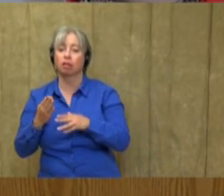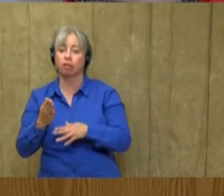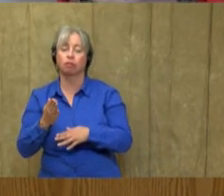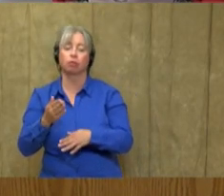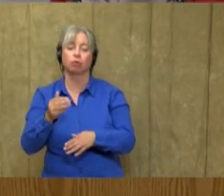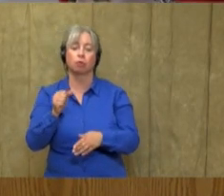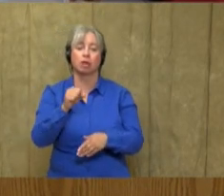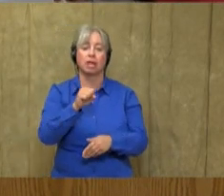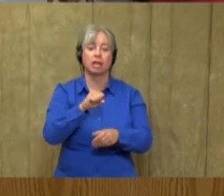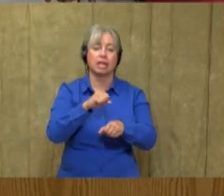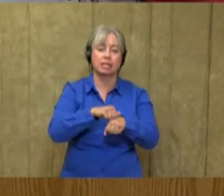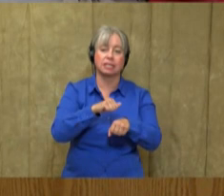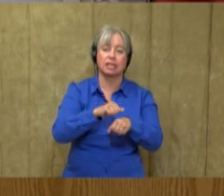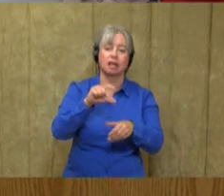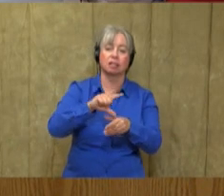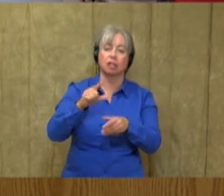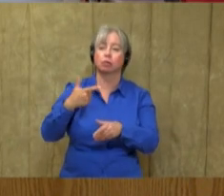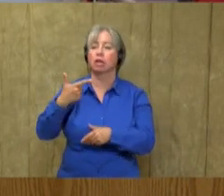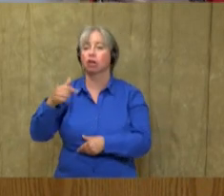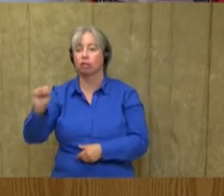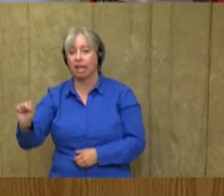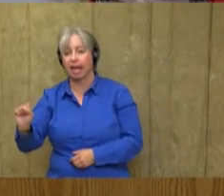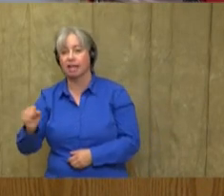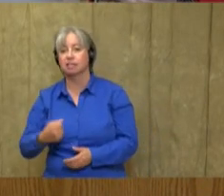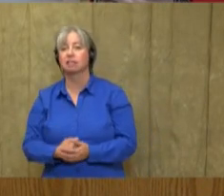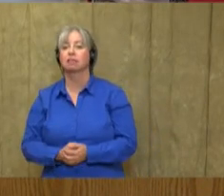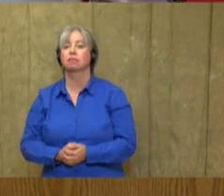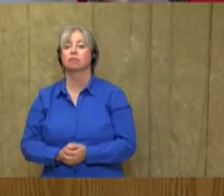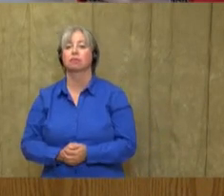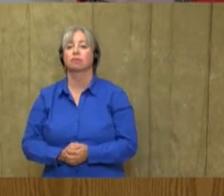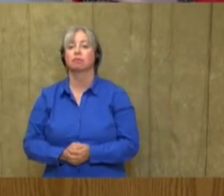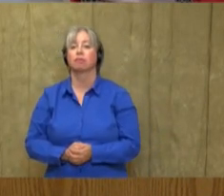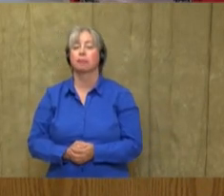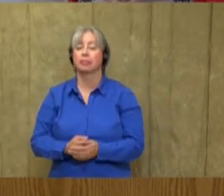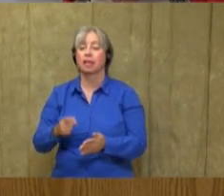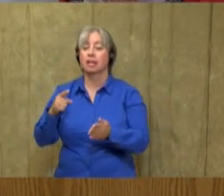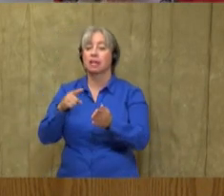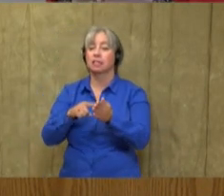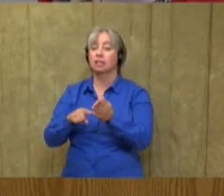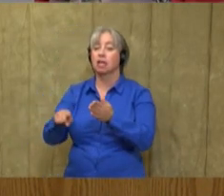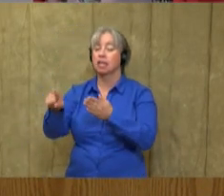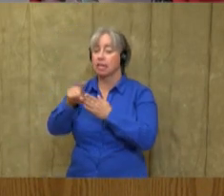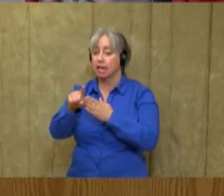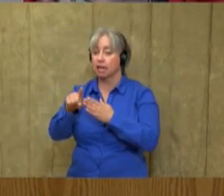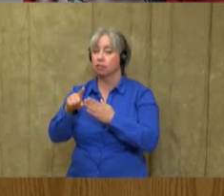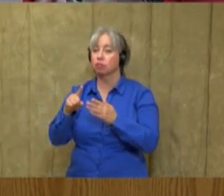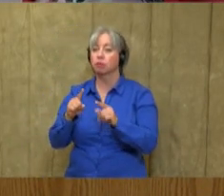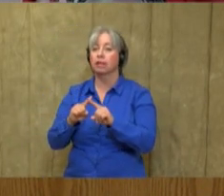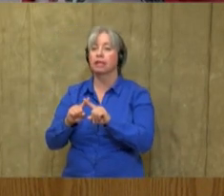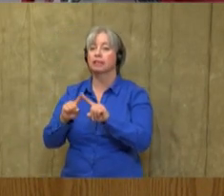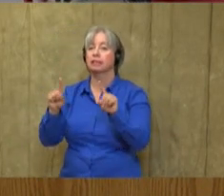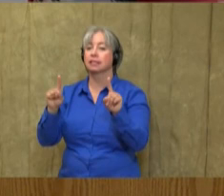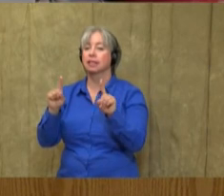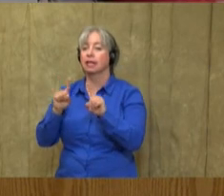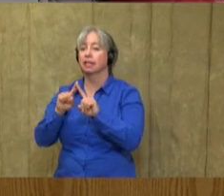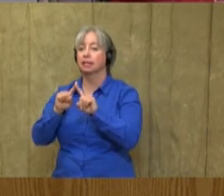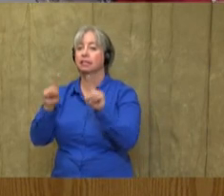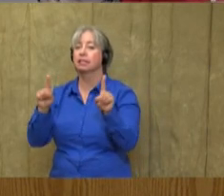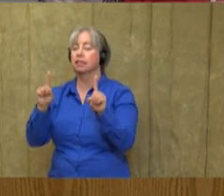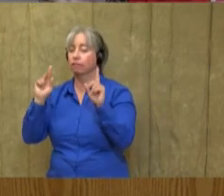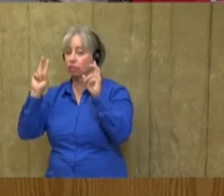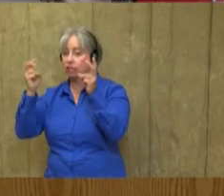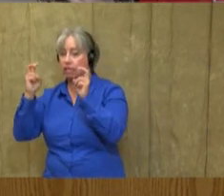solid, liquid, or gas. All right. We will get to electromagnetic waves next week when we start to talk about light energy or radiant